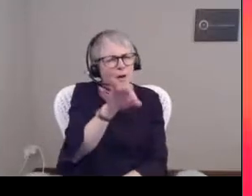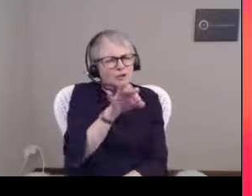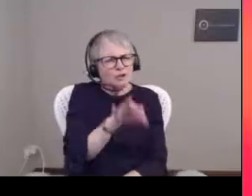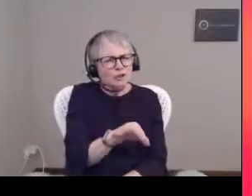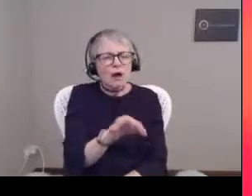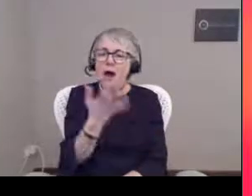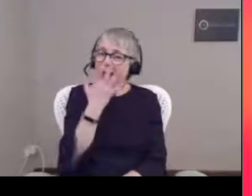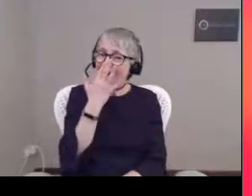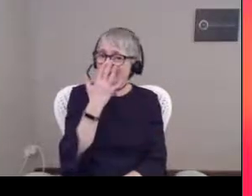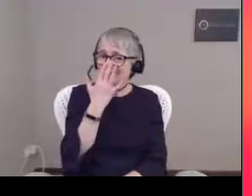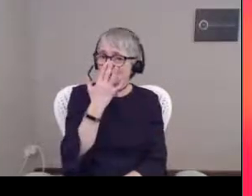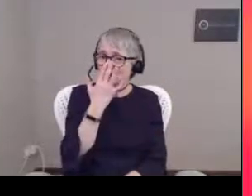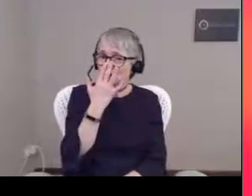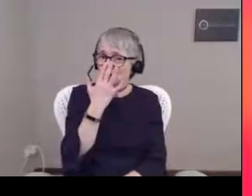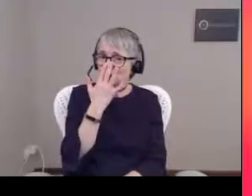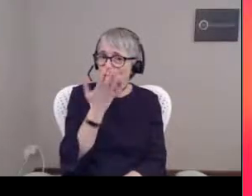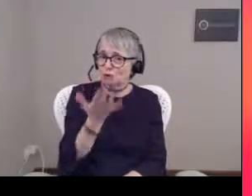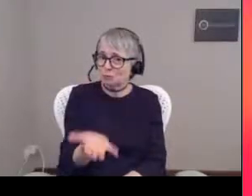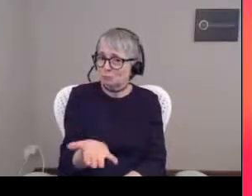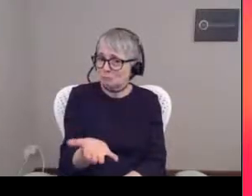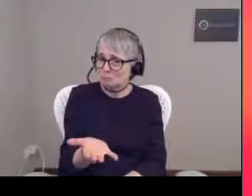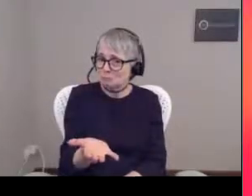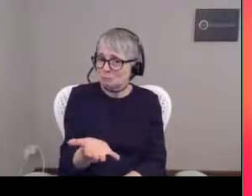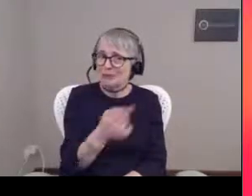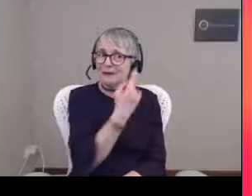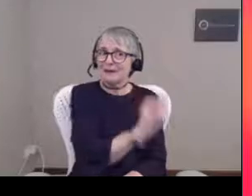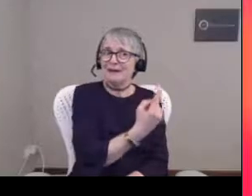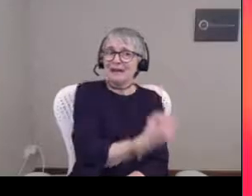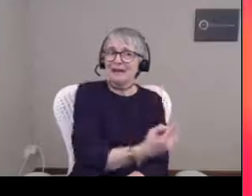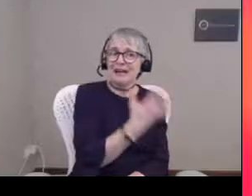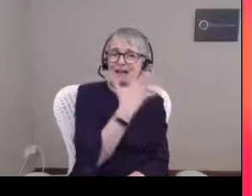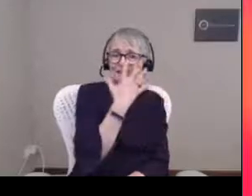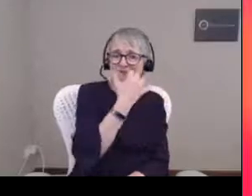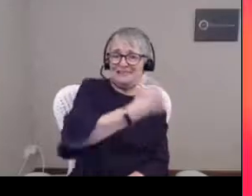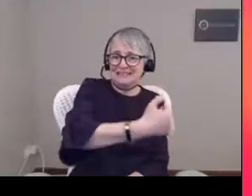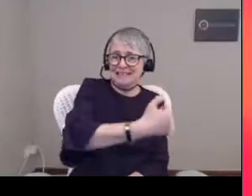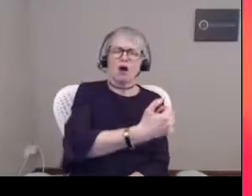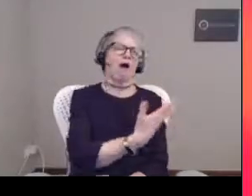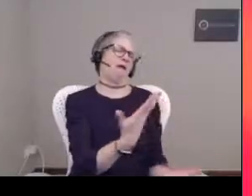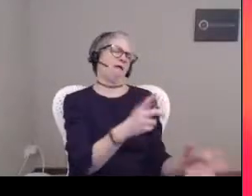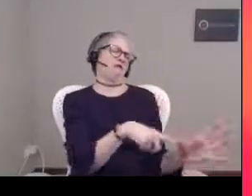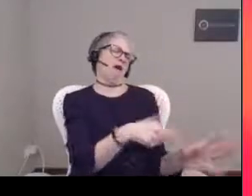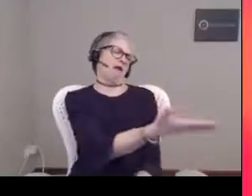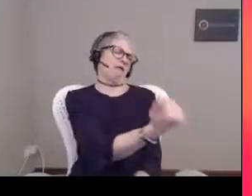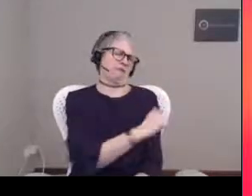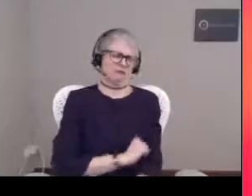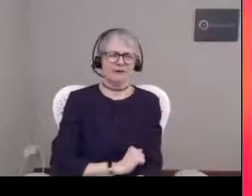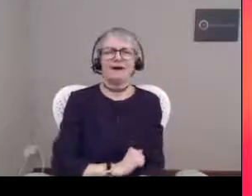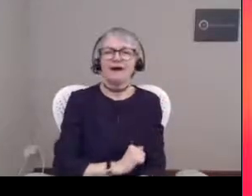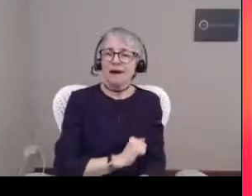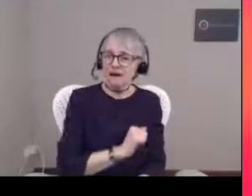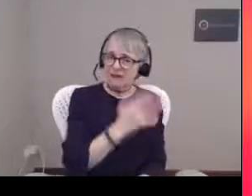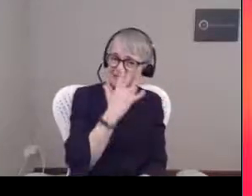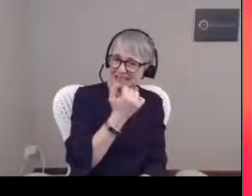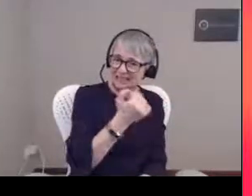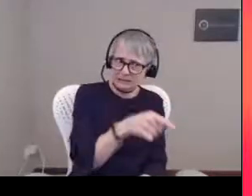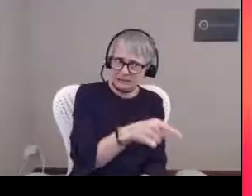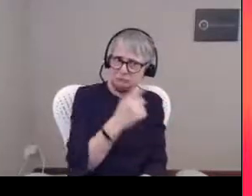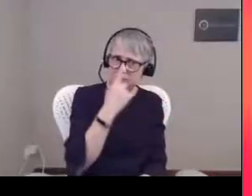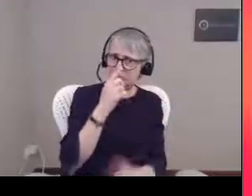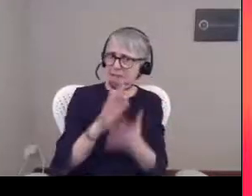regarding employment? This candidate is 56 years of age and me, a youngster. Would this affect their application or prospects of